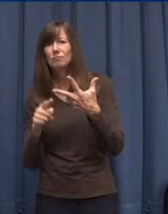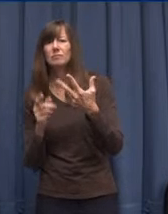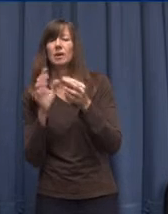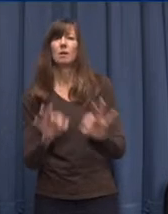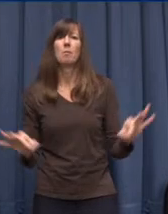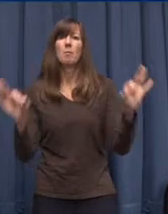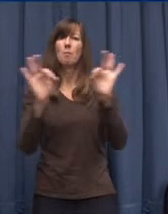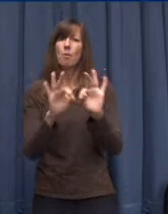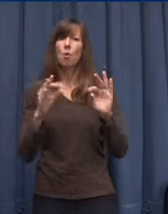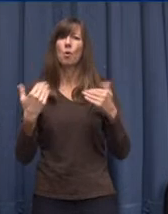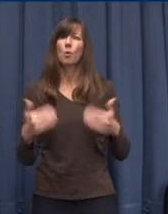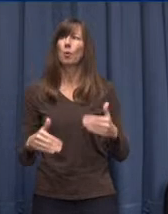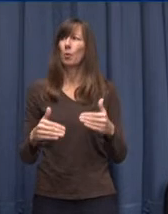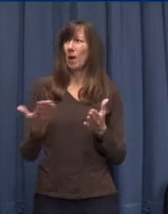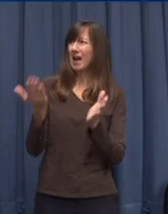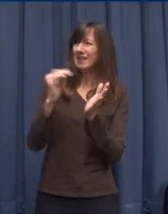hours,